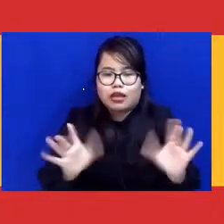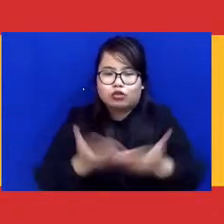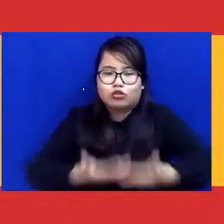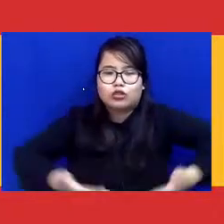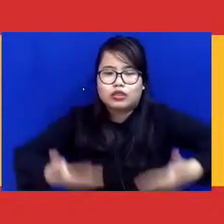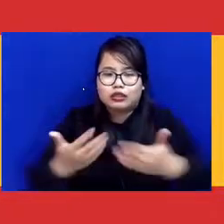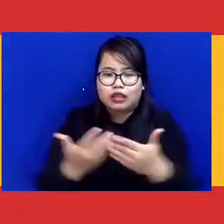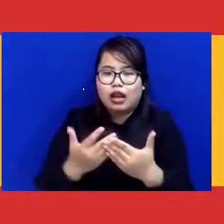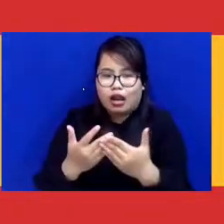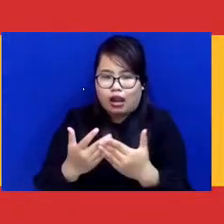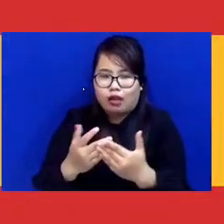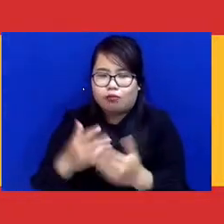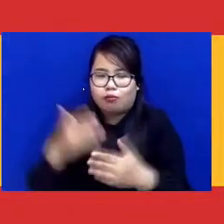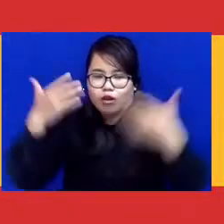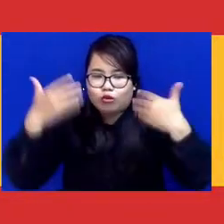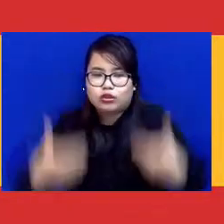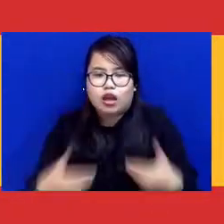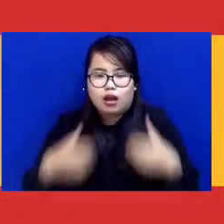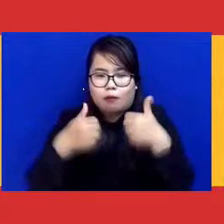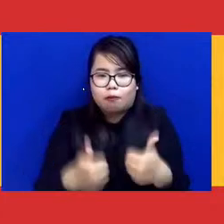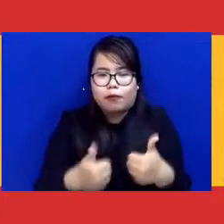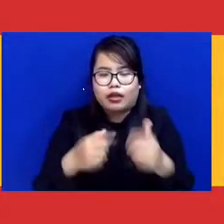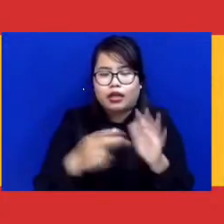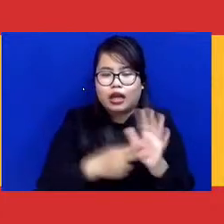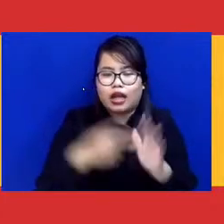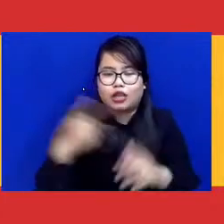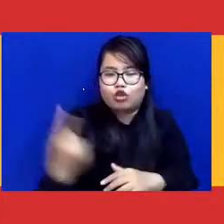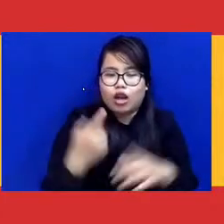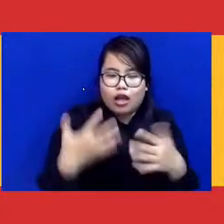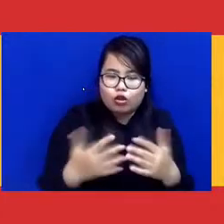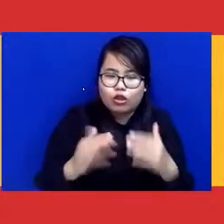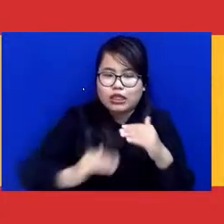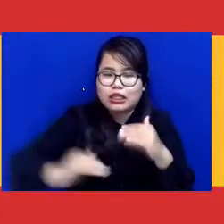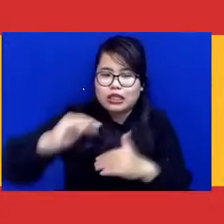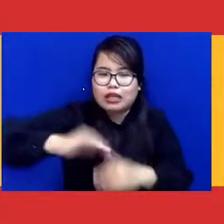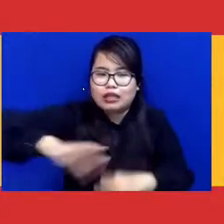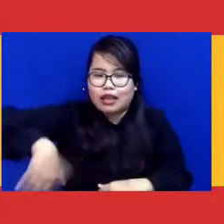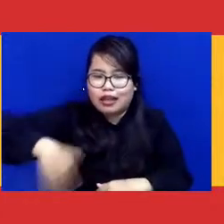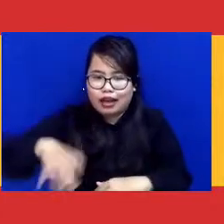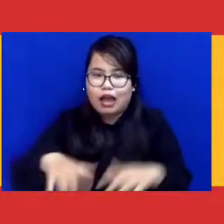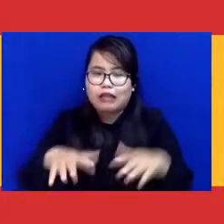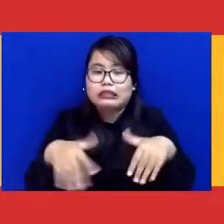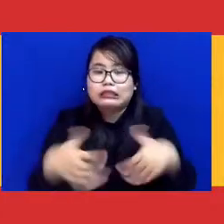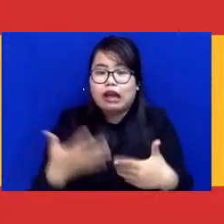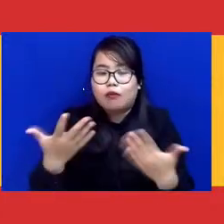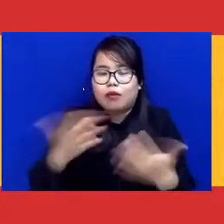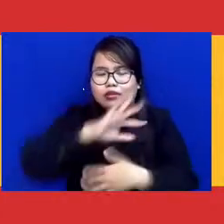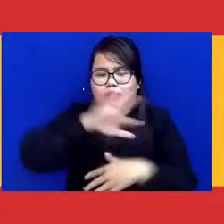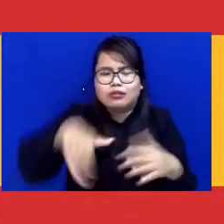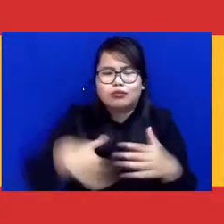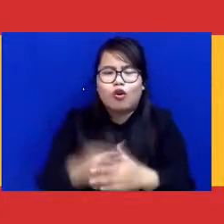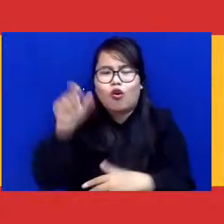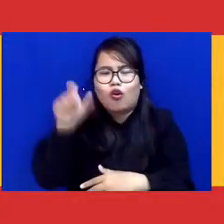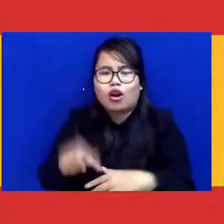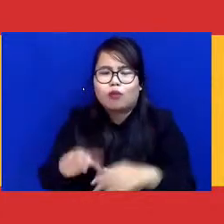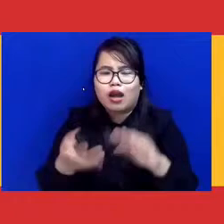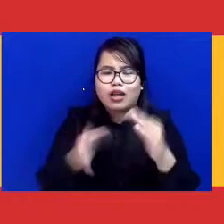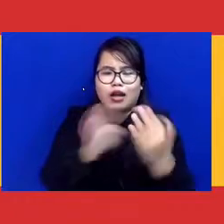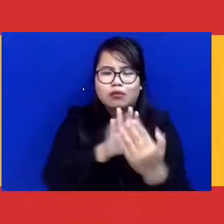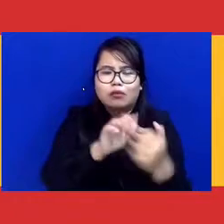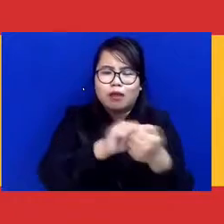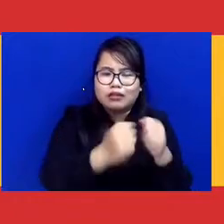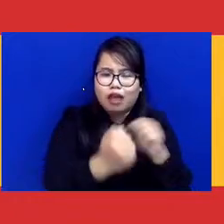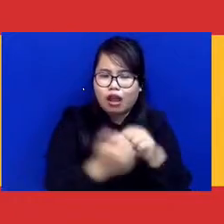economy suffers as well. In the end, even though those who in the